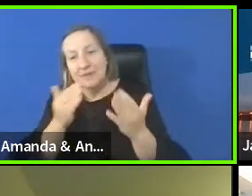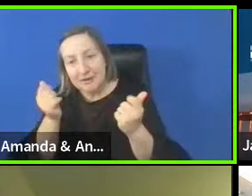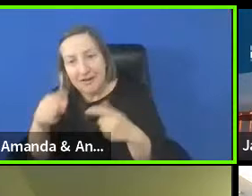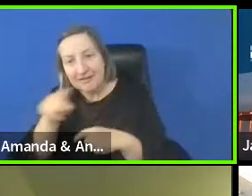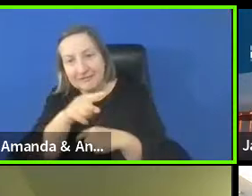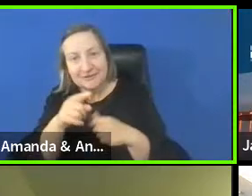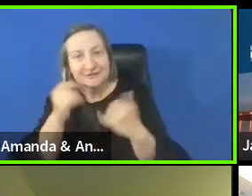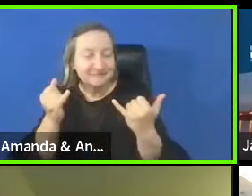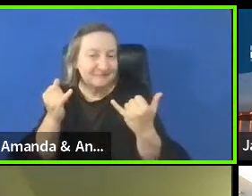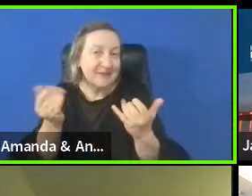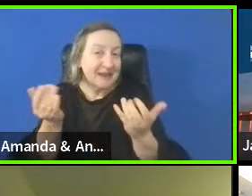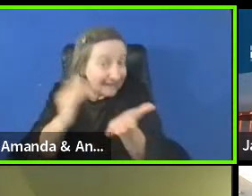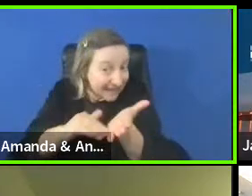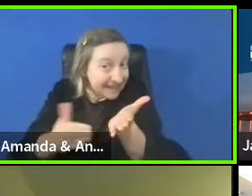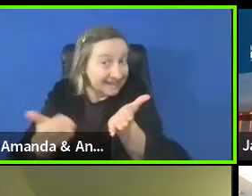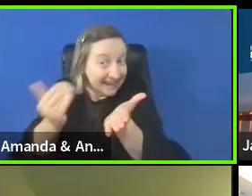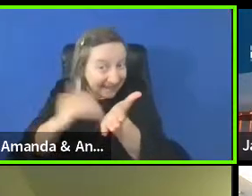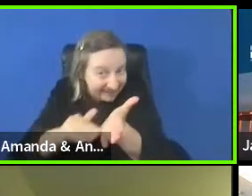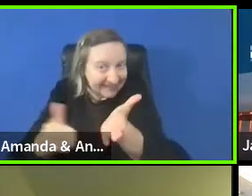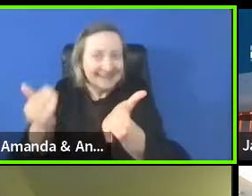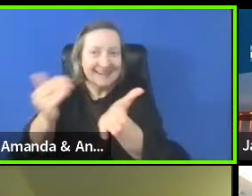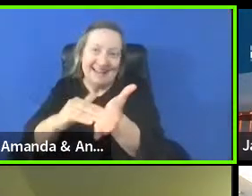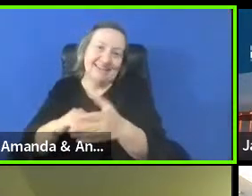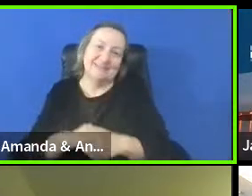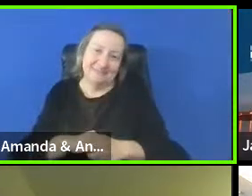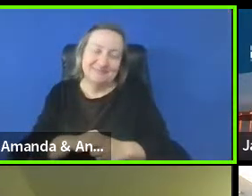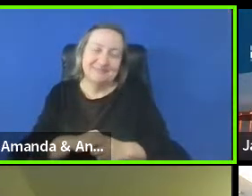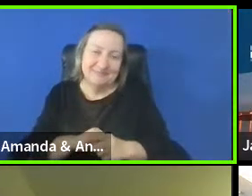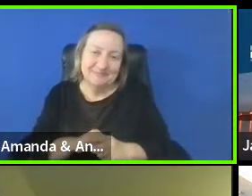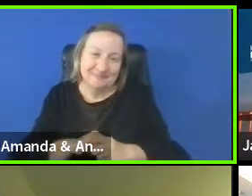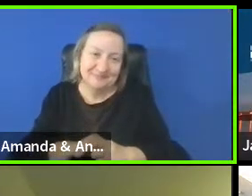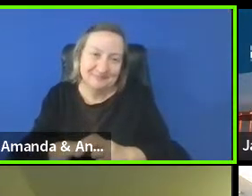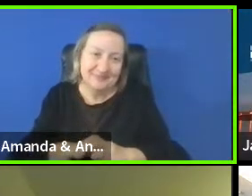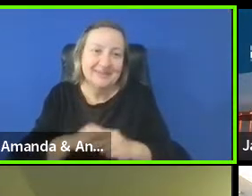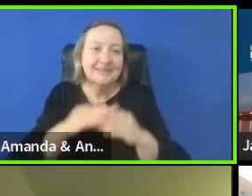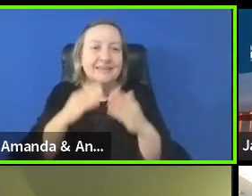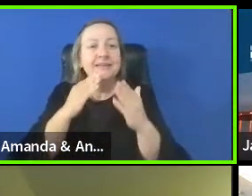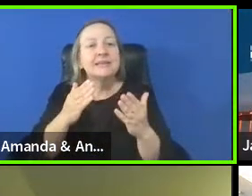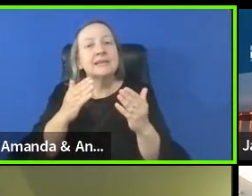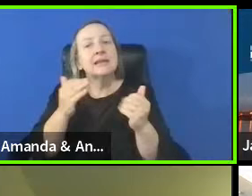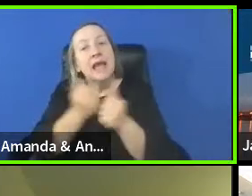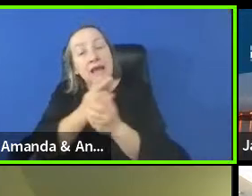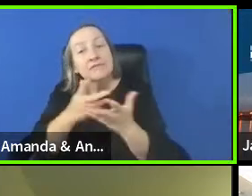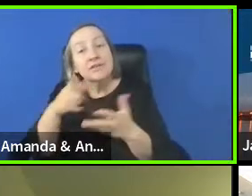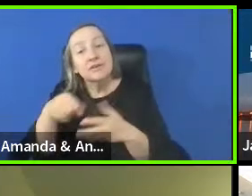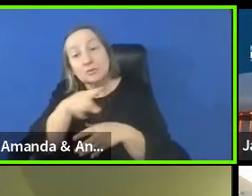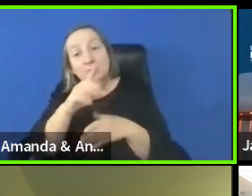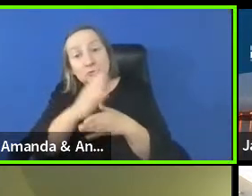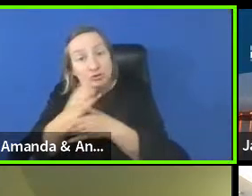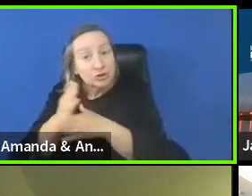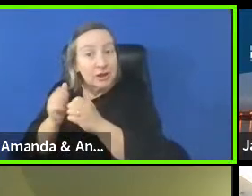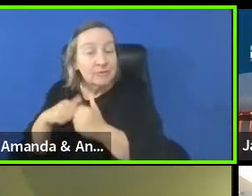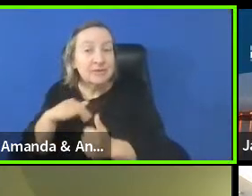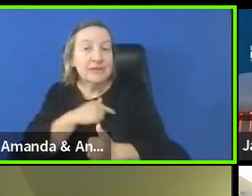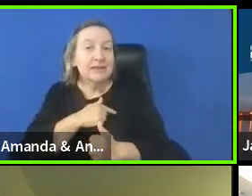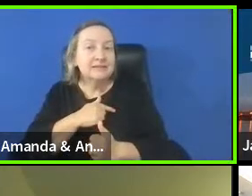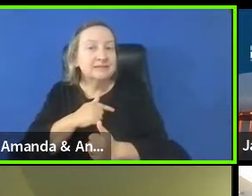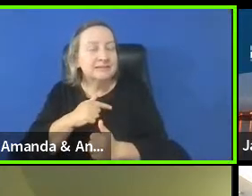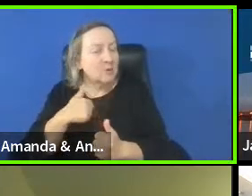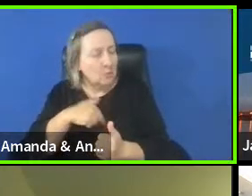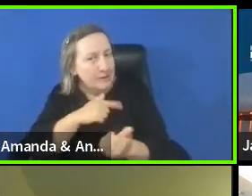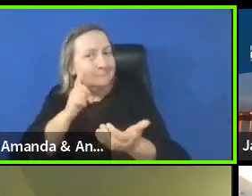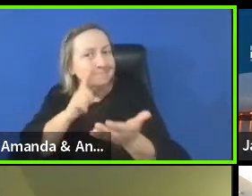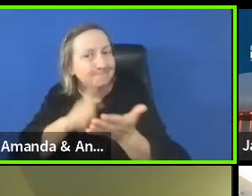again and again and again. And I think everything that you share with us, it does not go